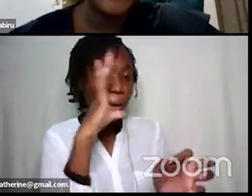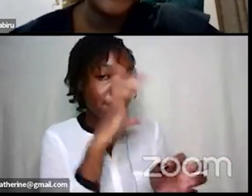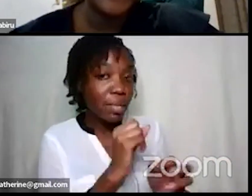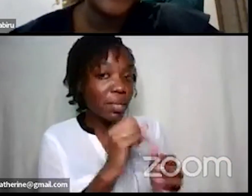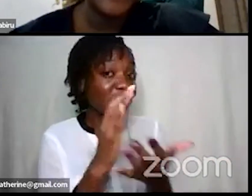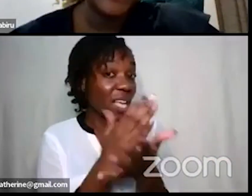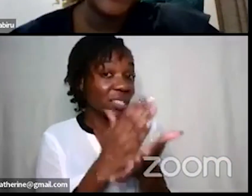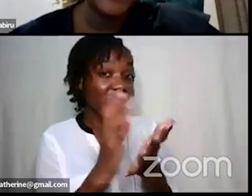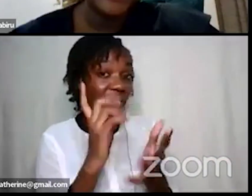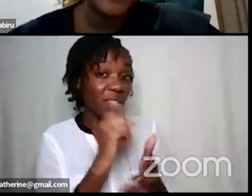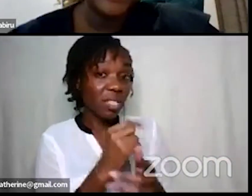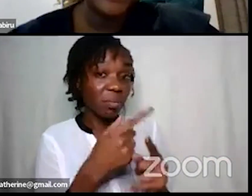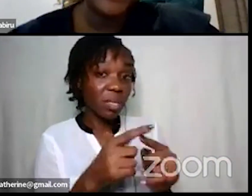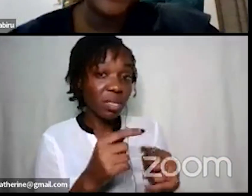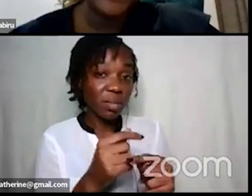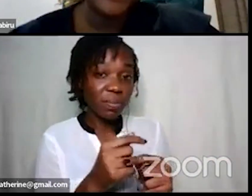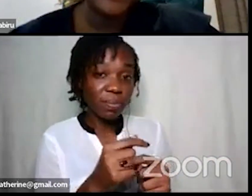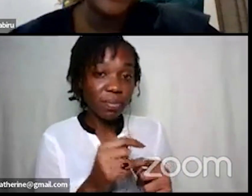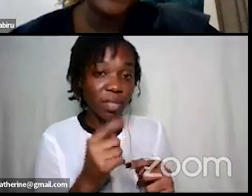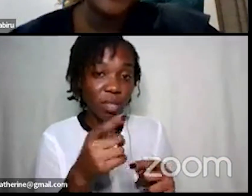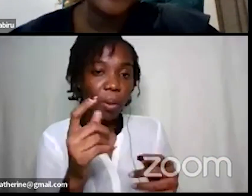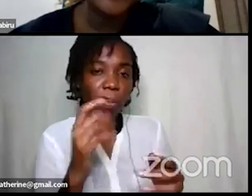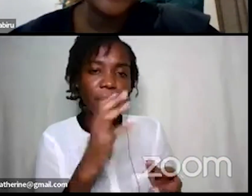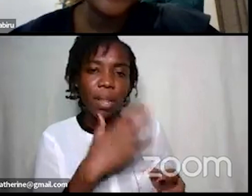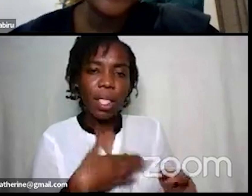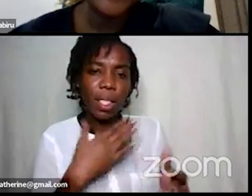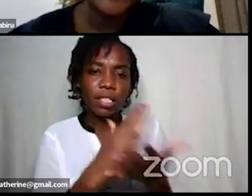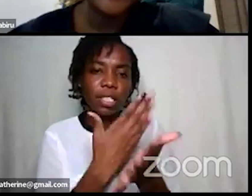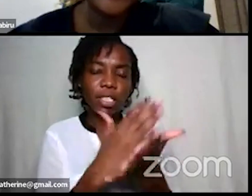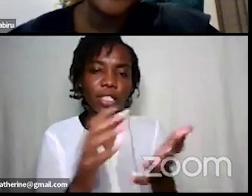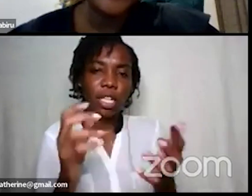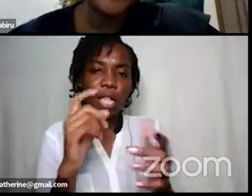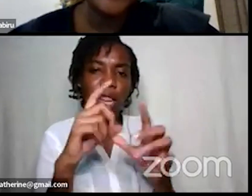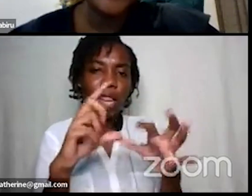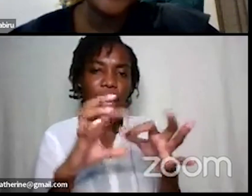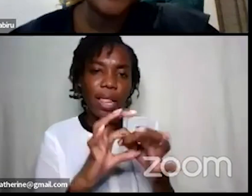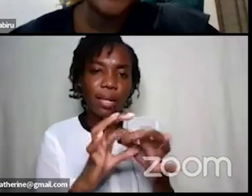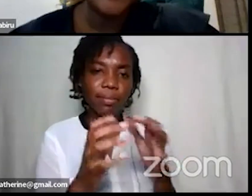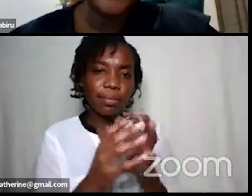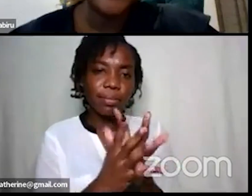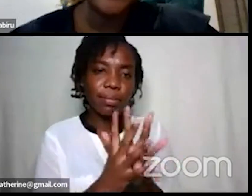Jacinta, please share the link to the WhatsApp group now. So